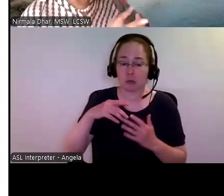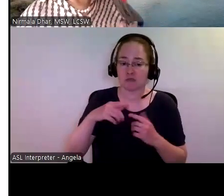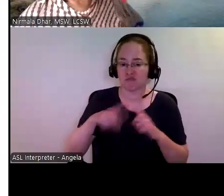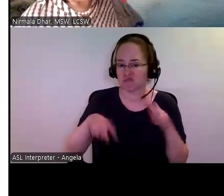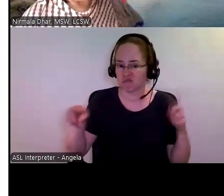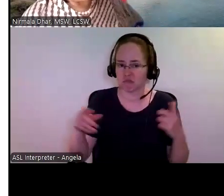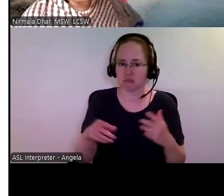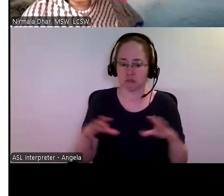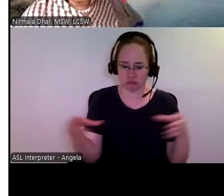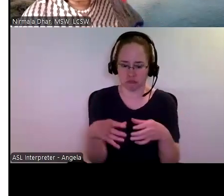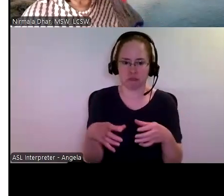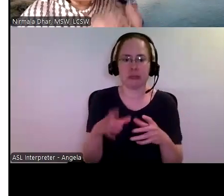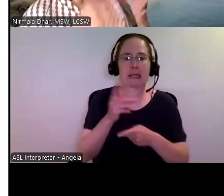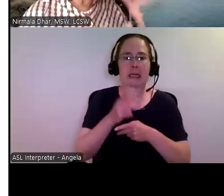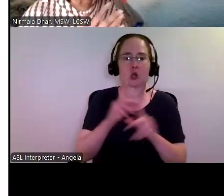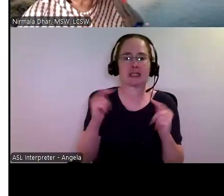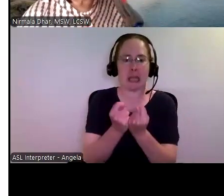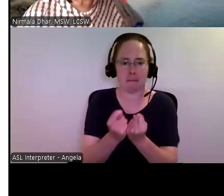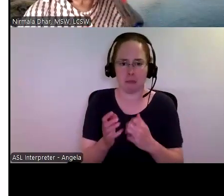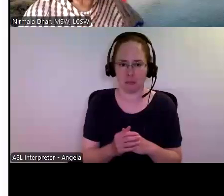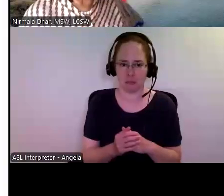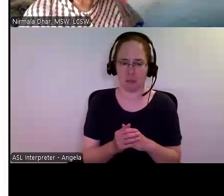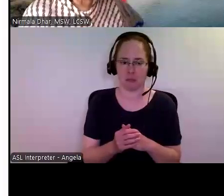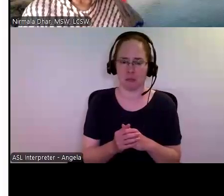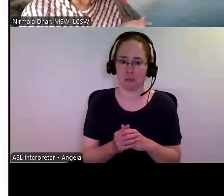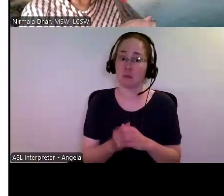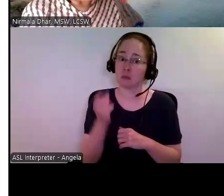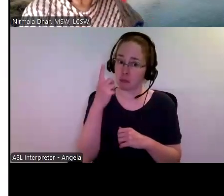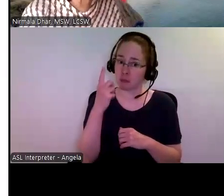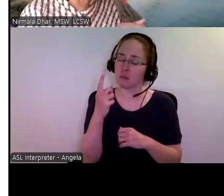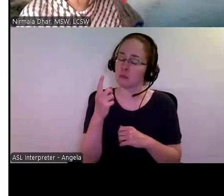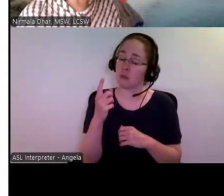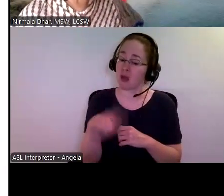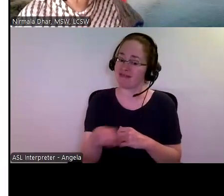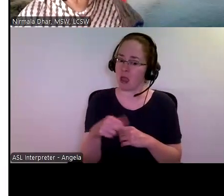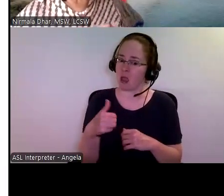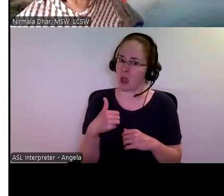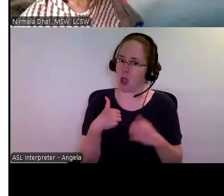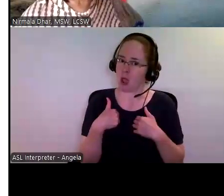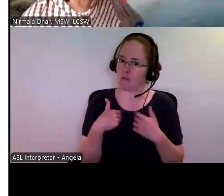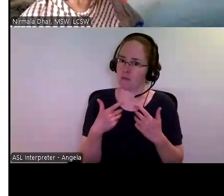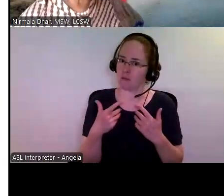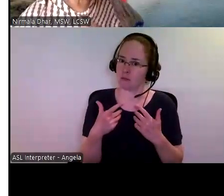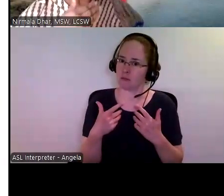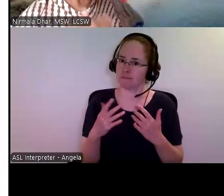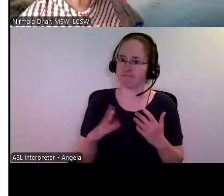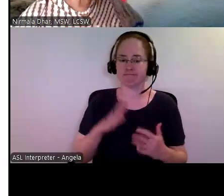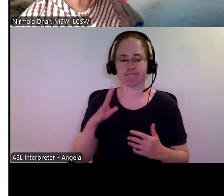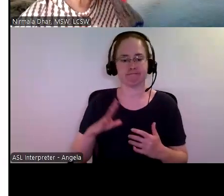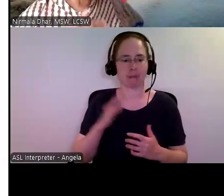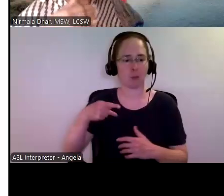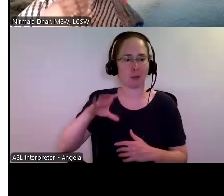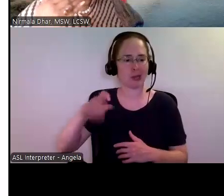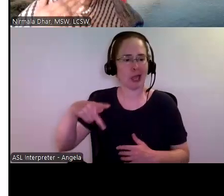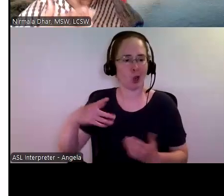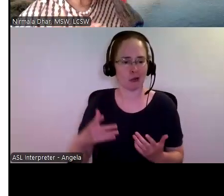the care team. So what's different is they have enhanced usual primary care by adding